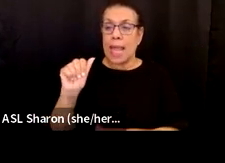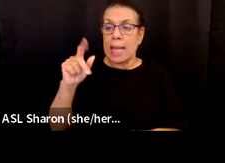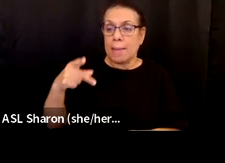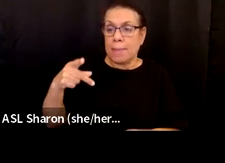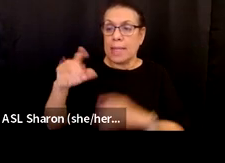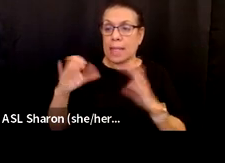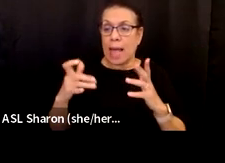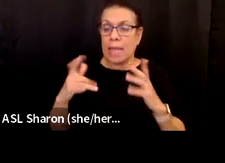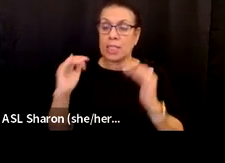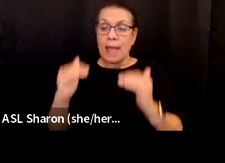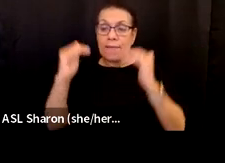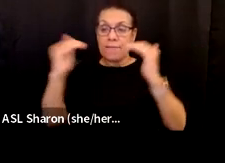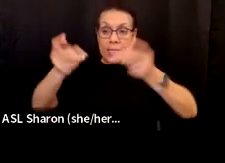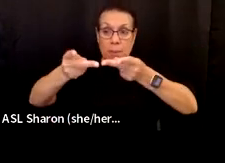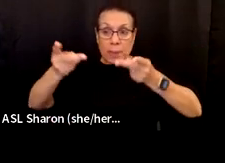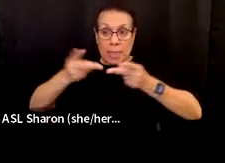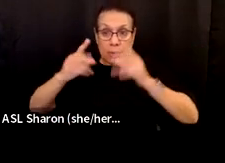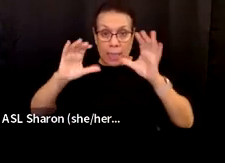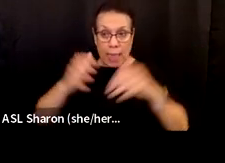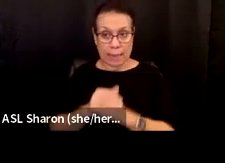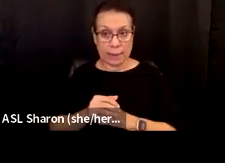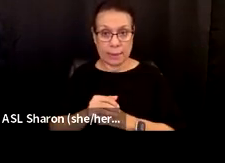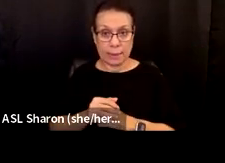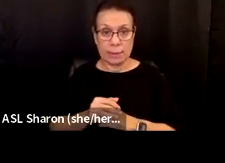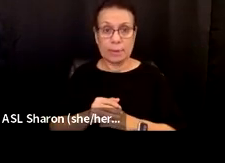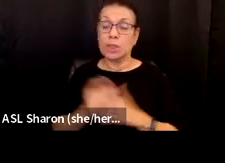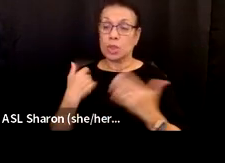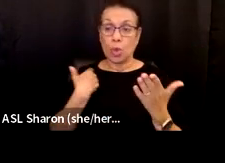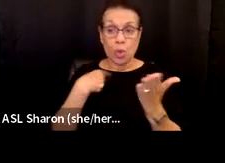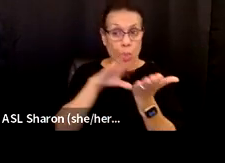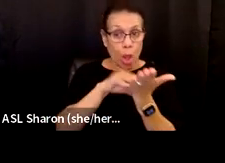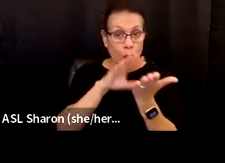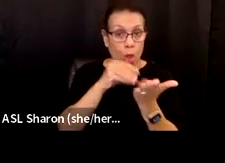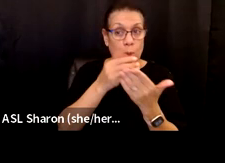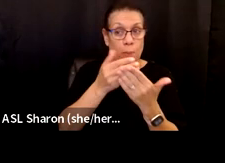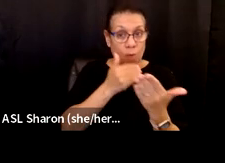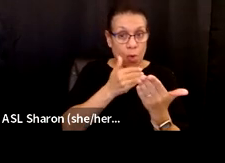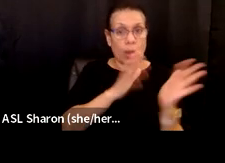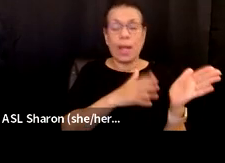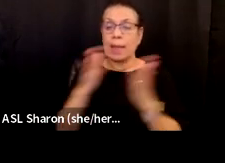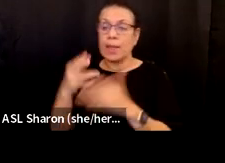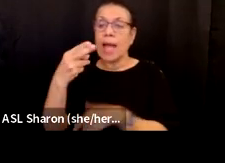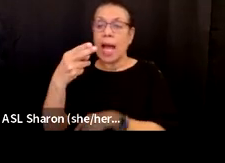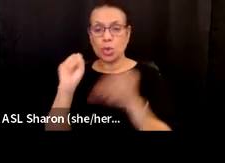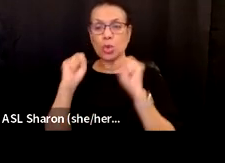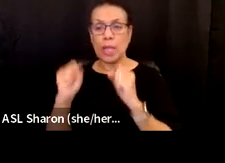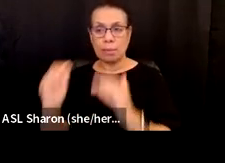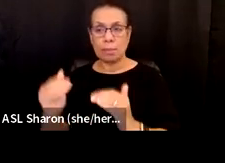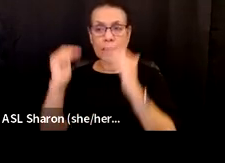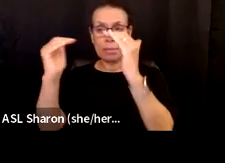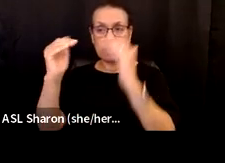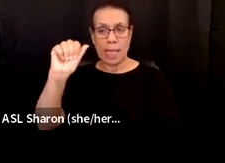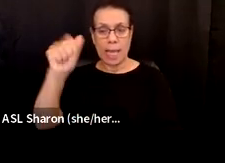grades as well as advanced placement opportunities for students in high school we're